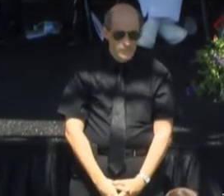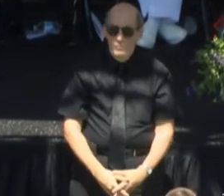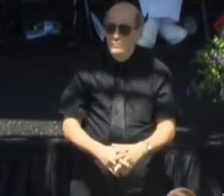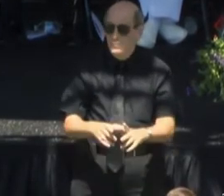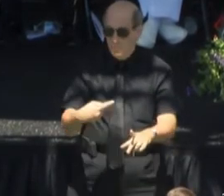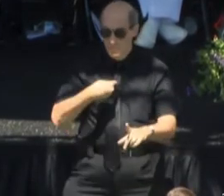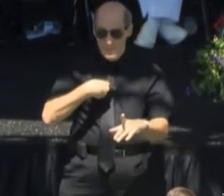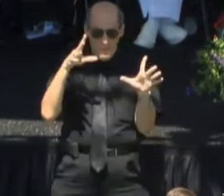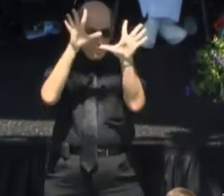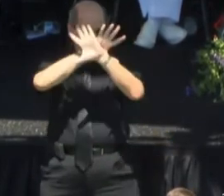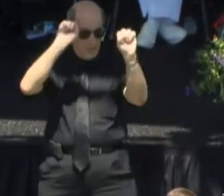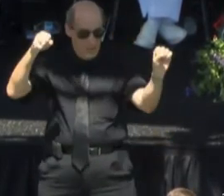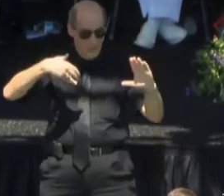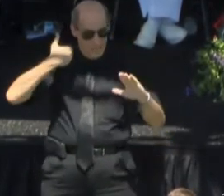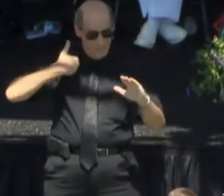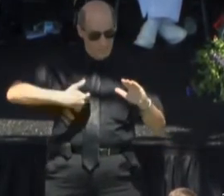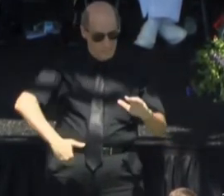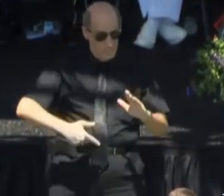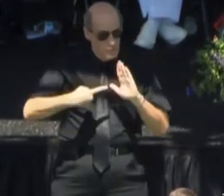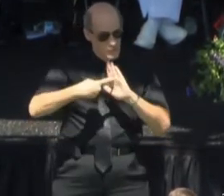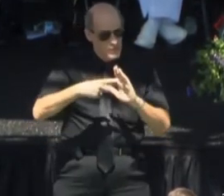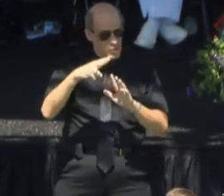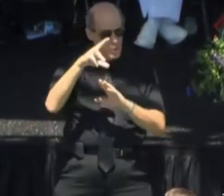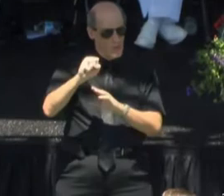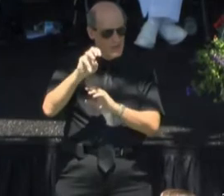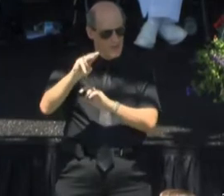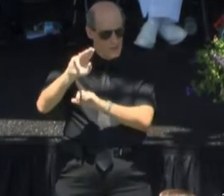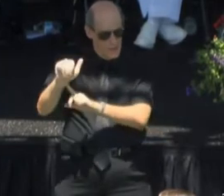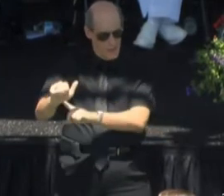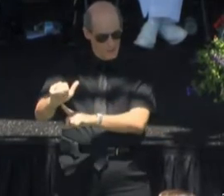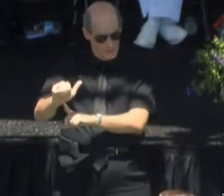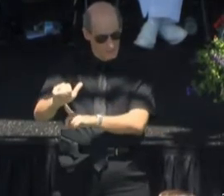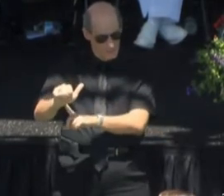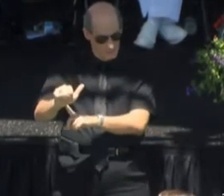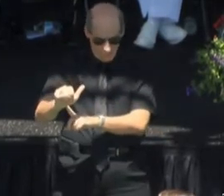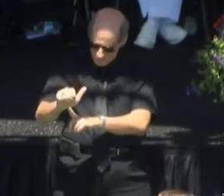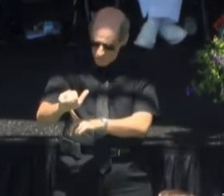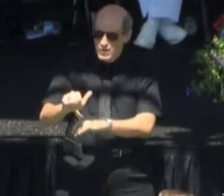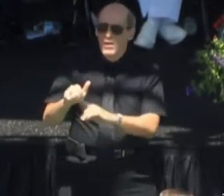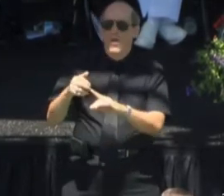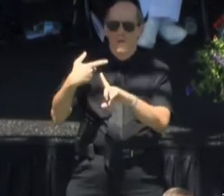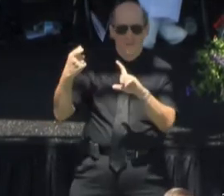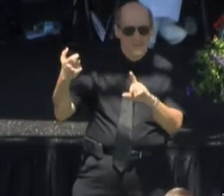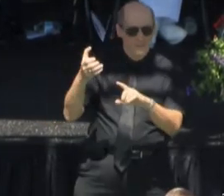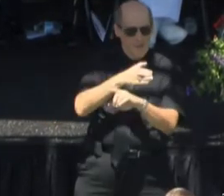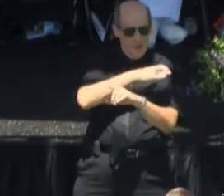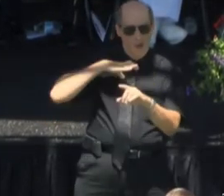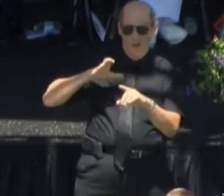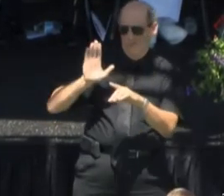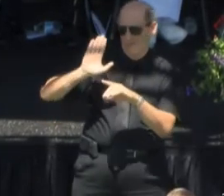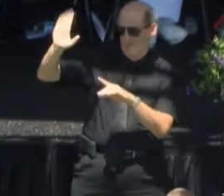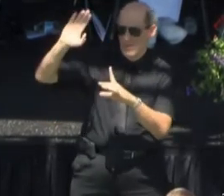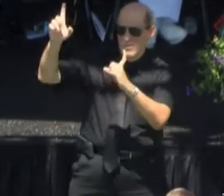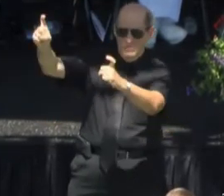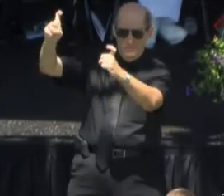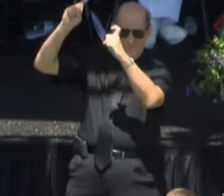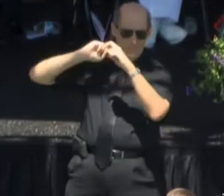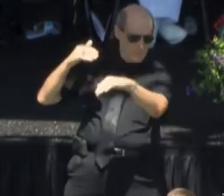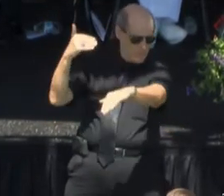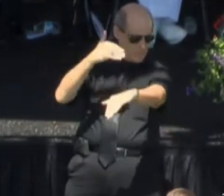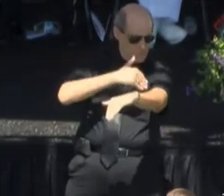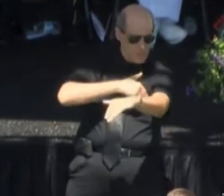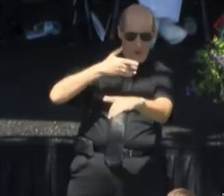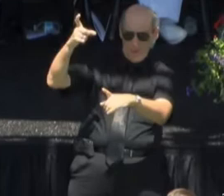As Superintendent of the United States Merchant Marine Academy, by the authority vested in me by the Congress of the